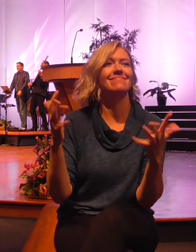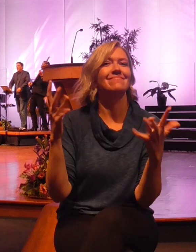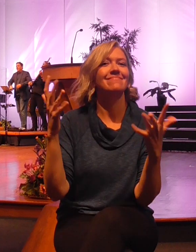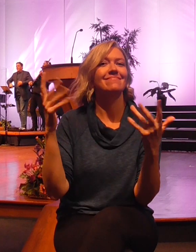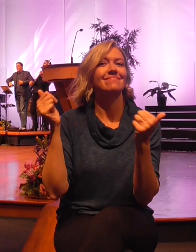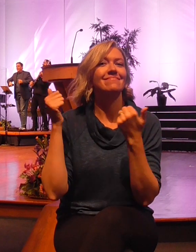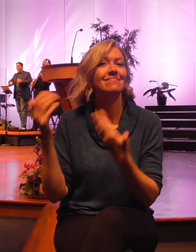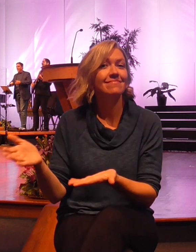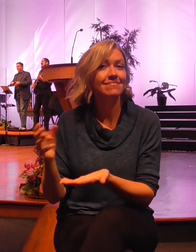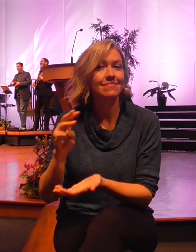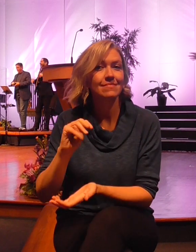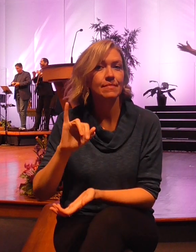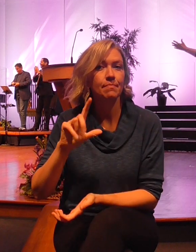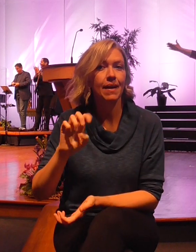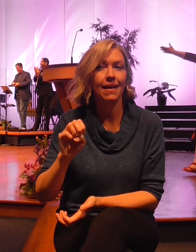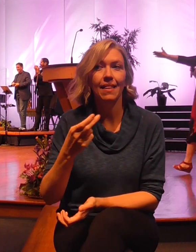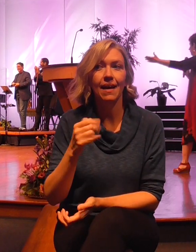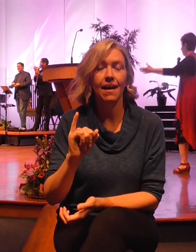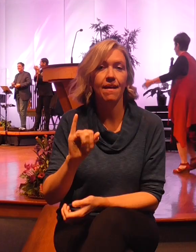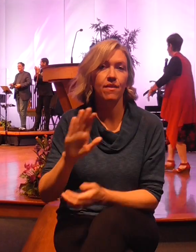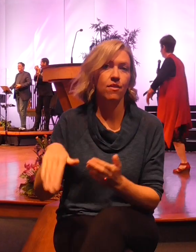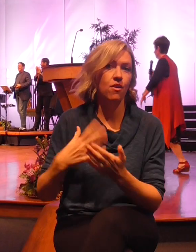How about the Mile High All-Stars right here?